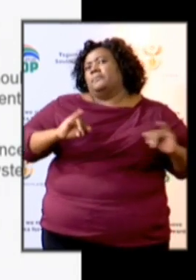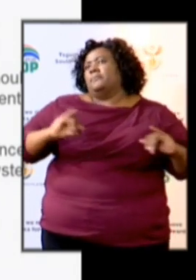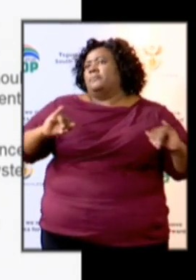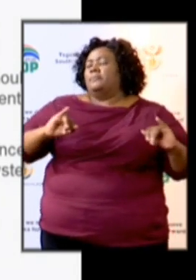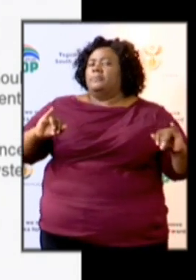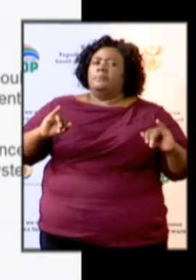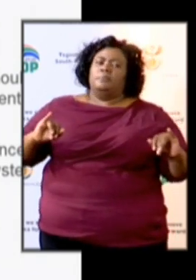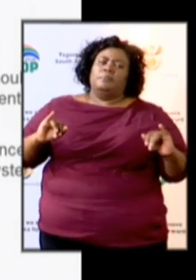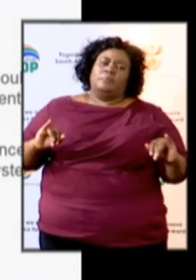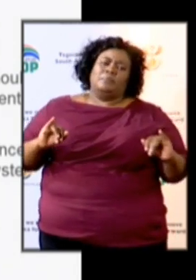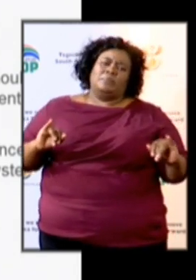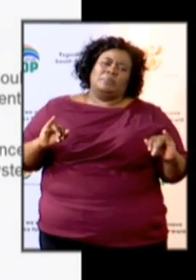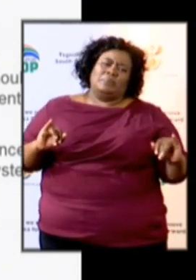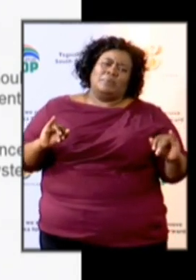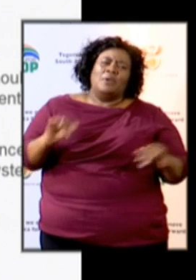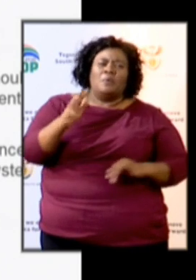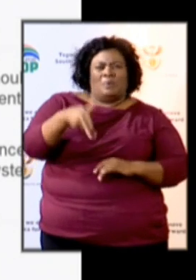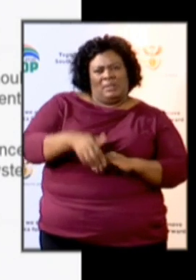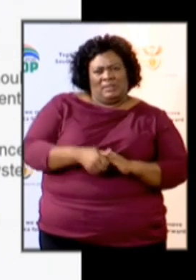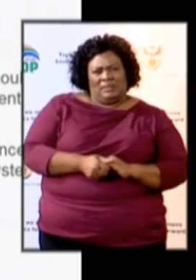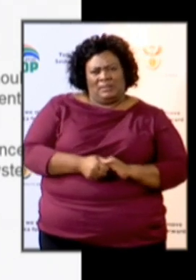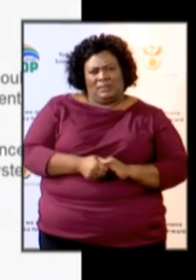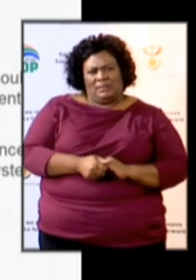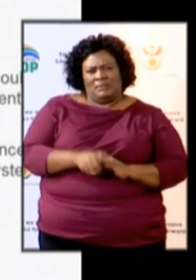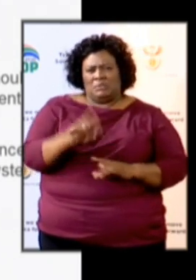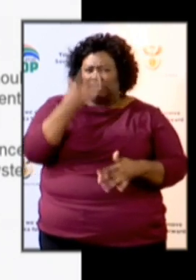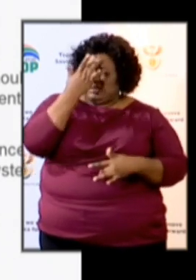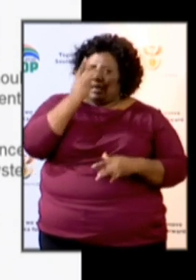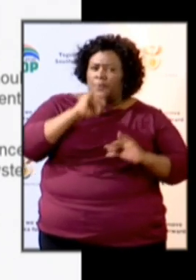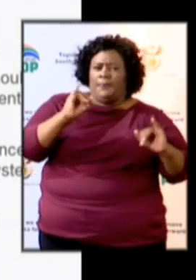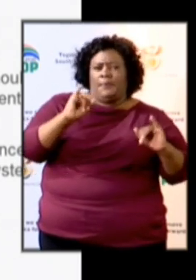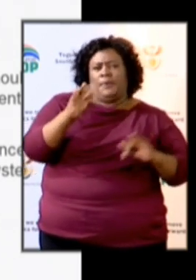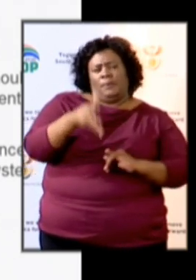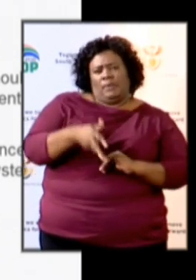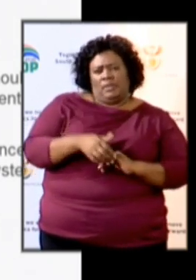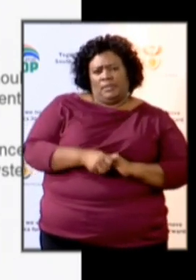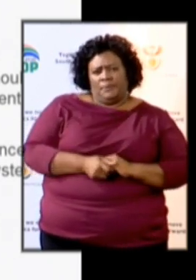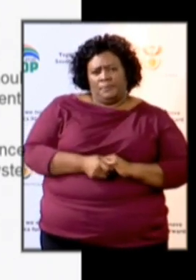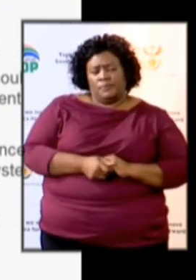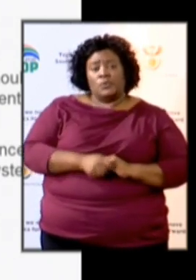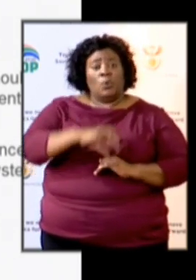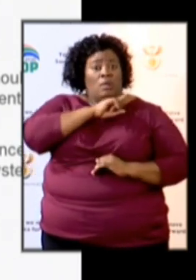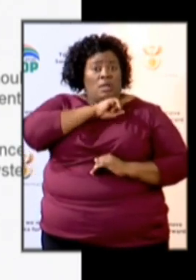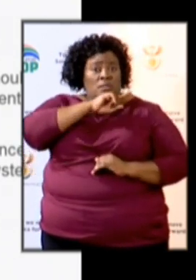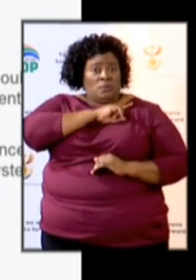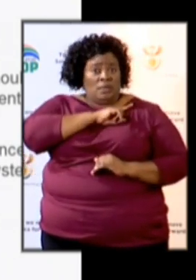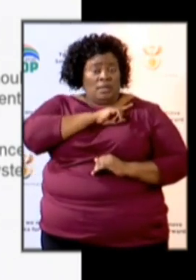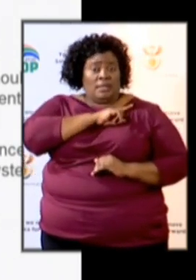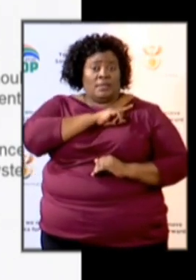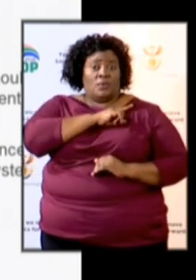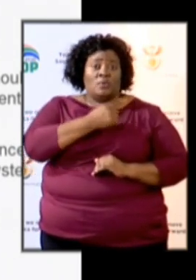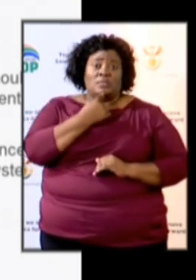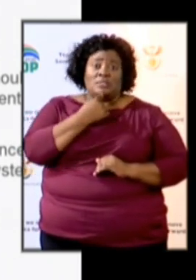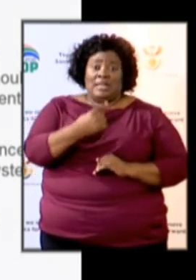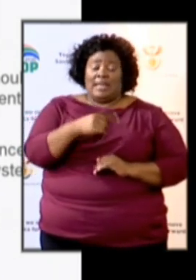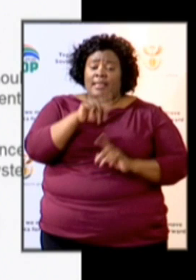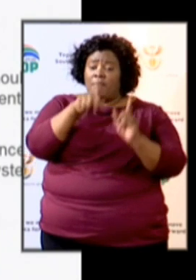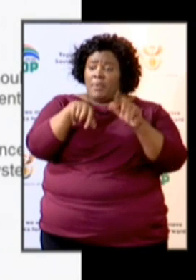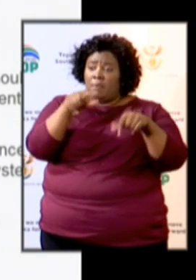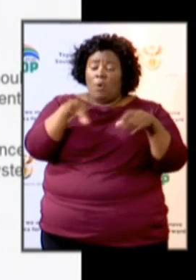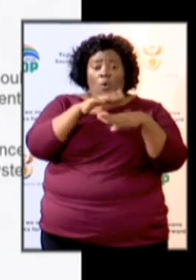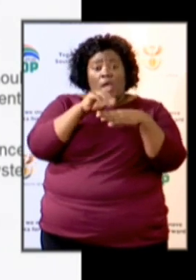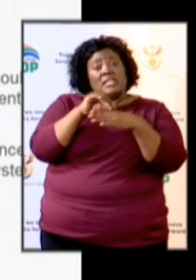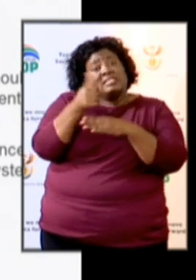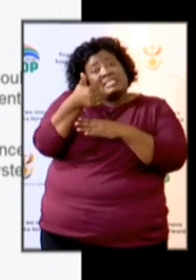it's a serious combination. And that's why we are suggesting that those who are over 60 work